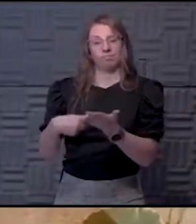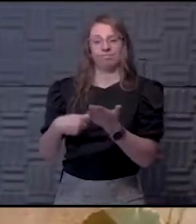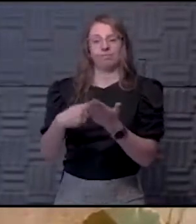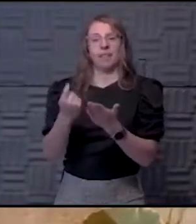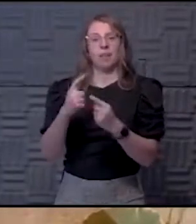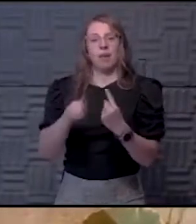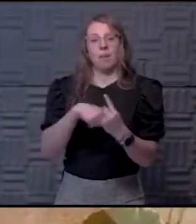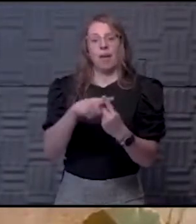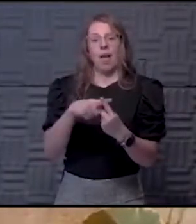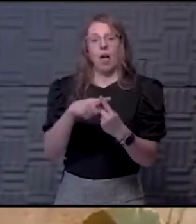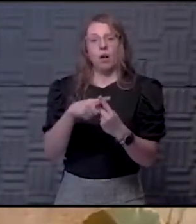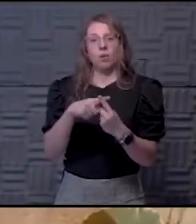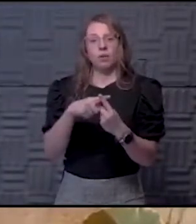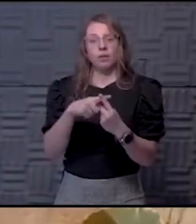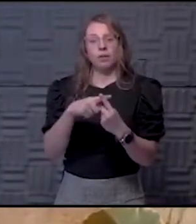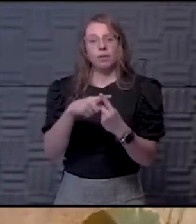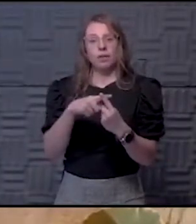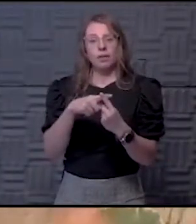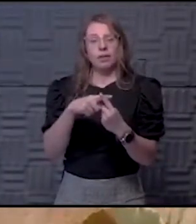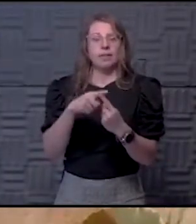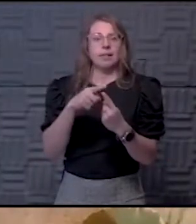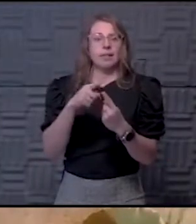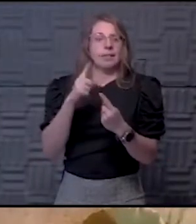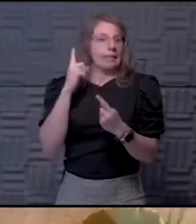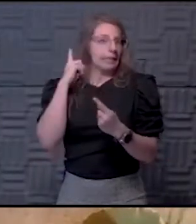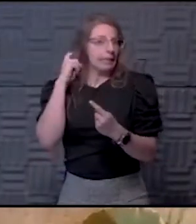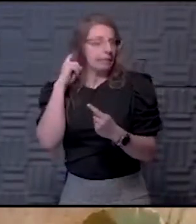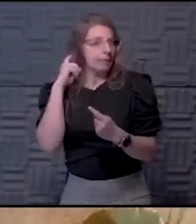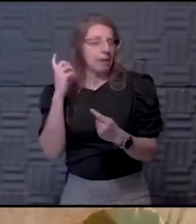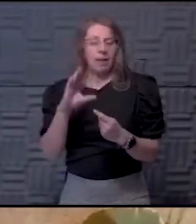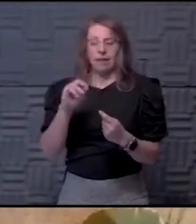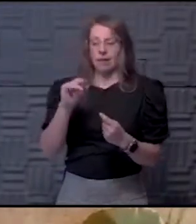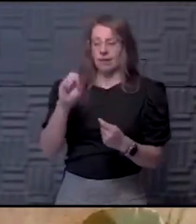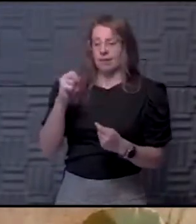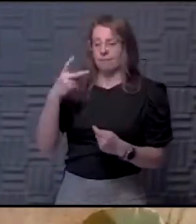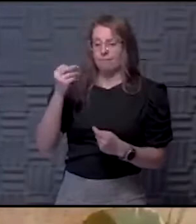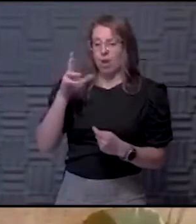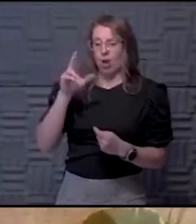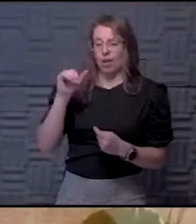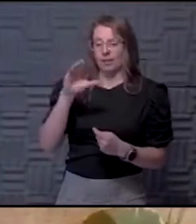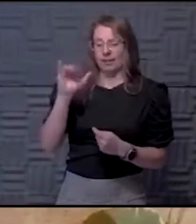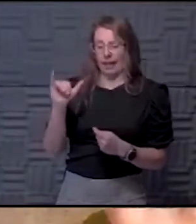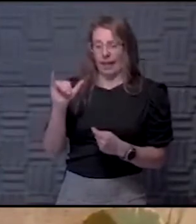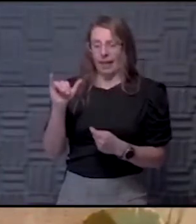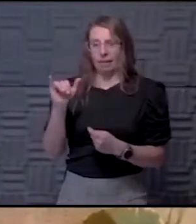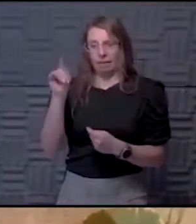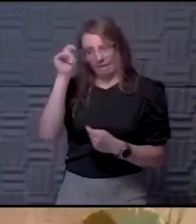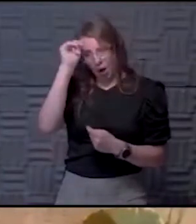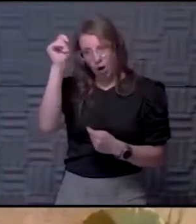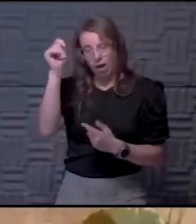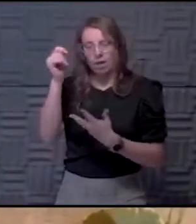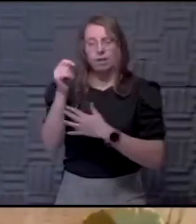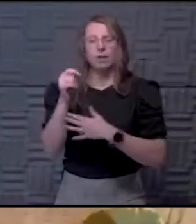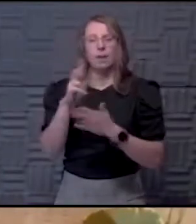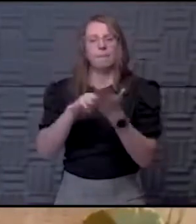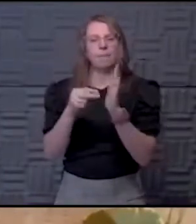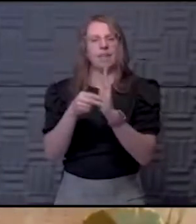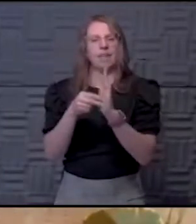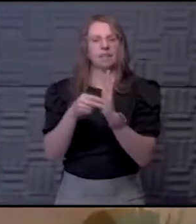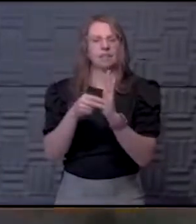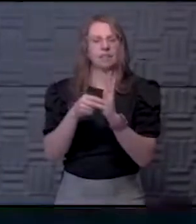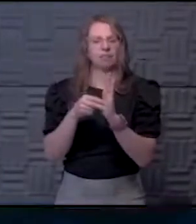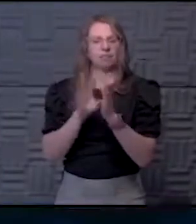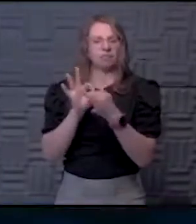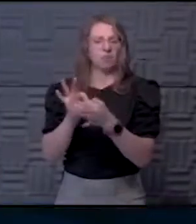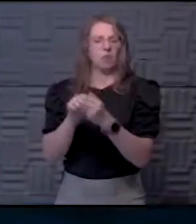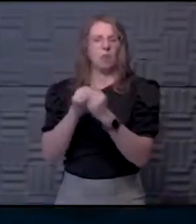about conspiracy theories. That falls under the denialist style within that preferred cognitive styles model, where